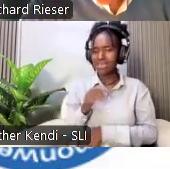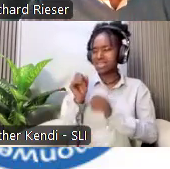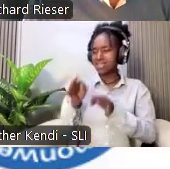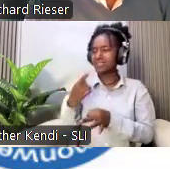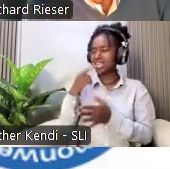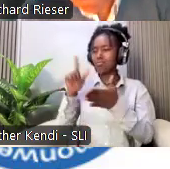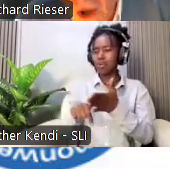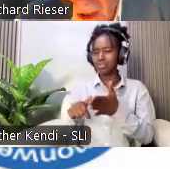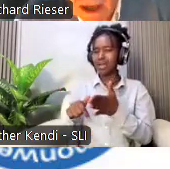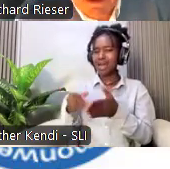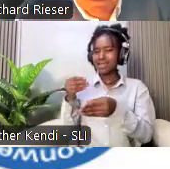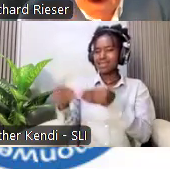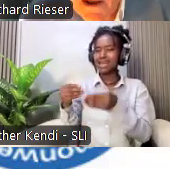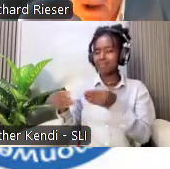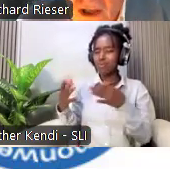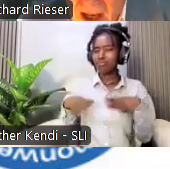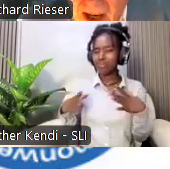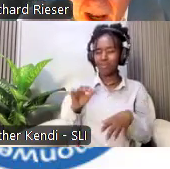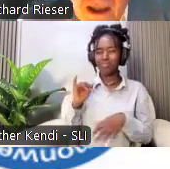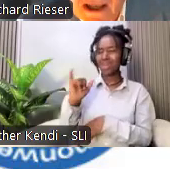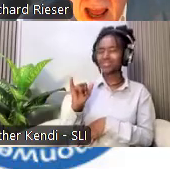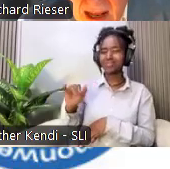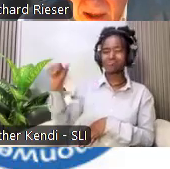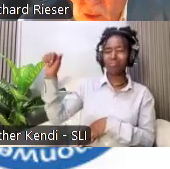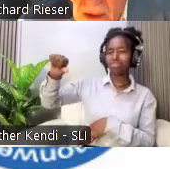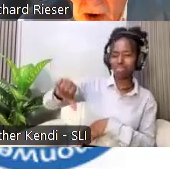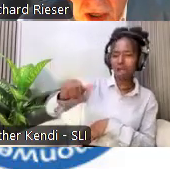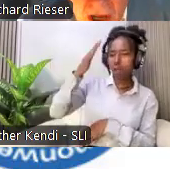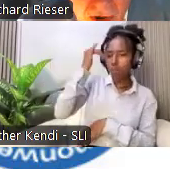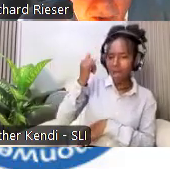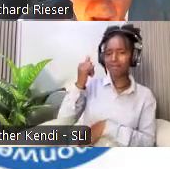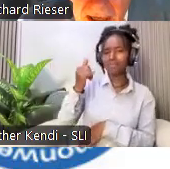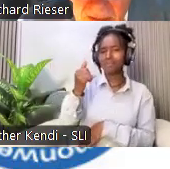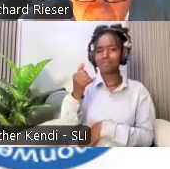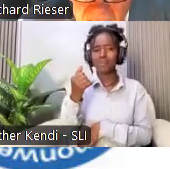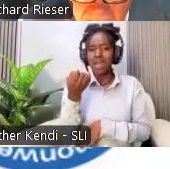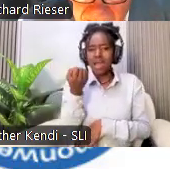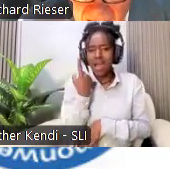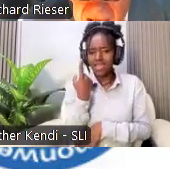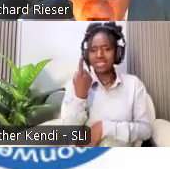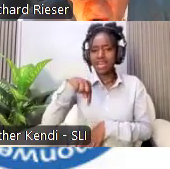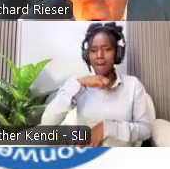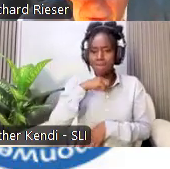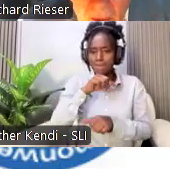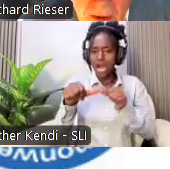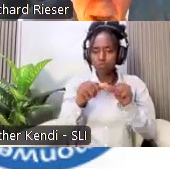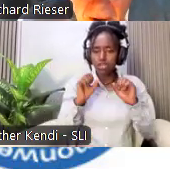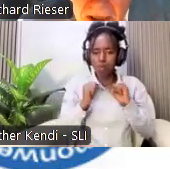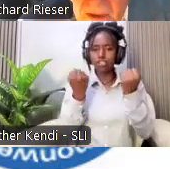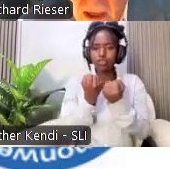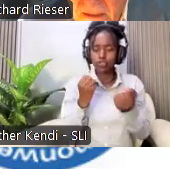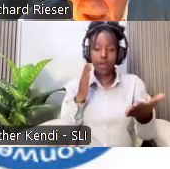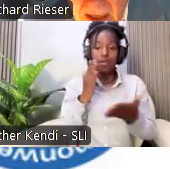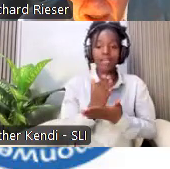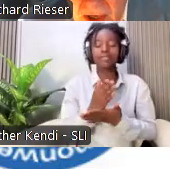people was pejorative, because they didn't understand that we were a social rights movement. Sure, if you want to be a